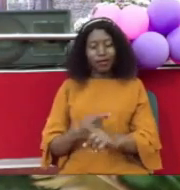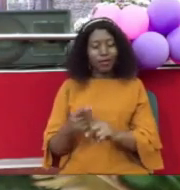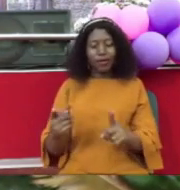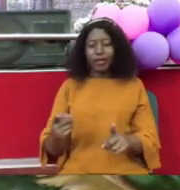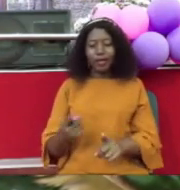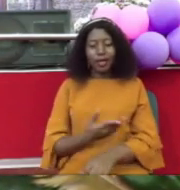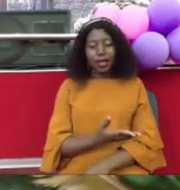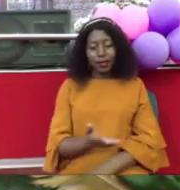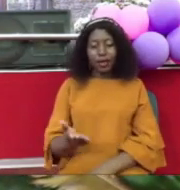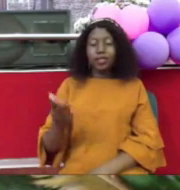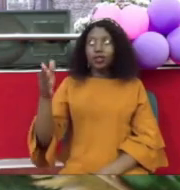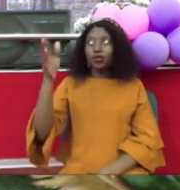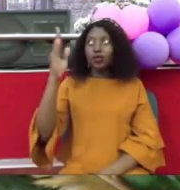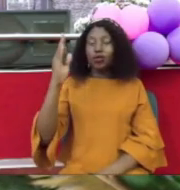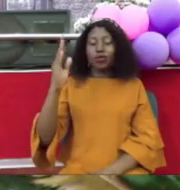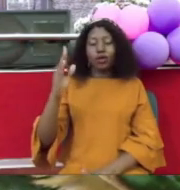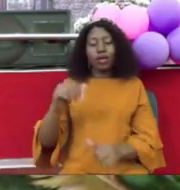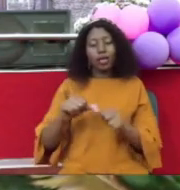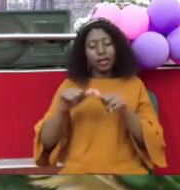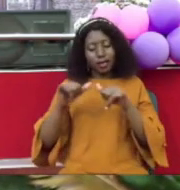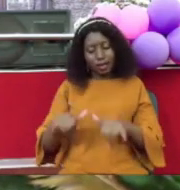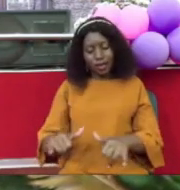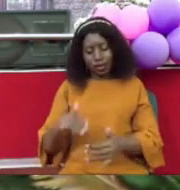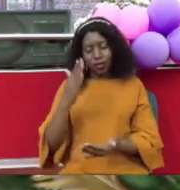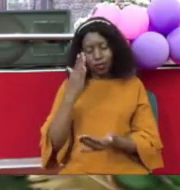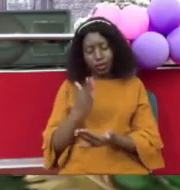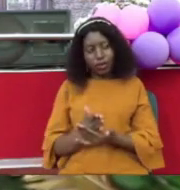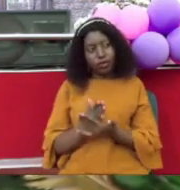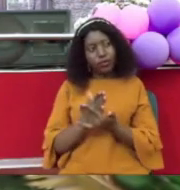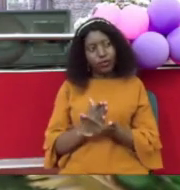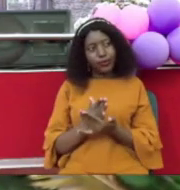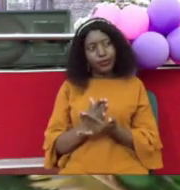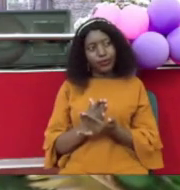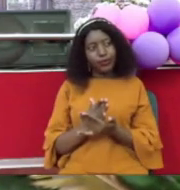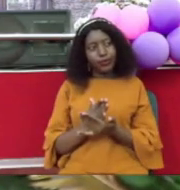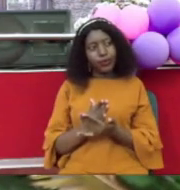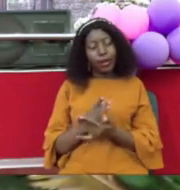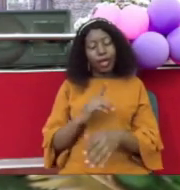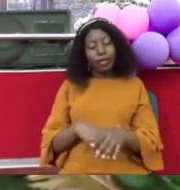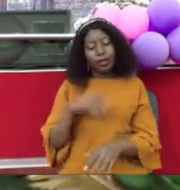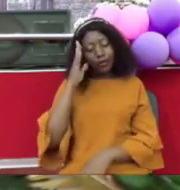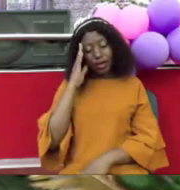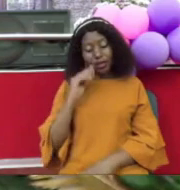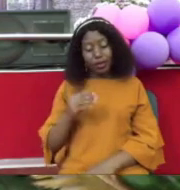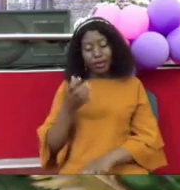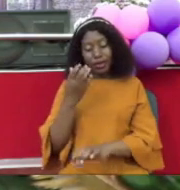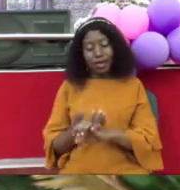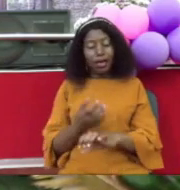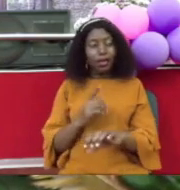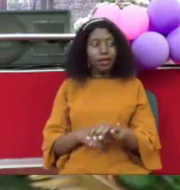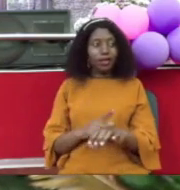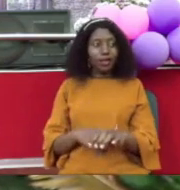remains real. Lakini uwepo wa Bwana unabakia kuwa wa haki ama ukweli. So even when we are going through difficult moments, we should not